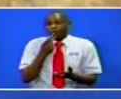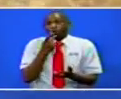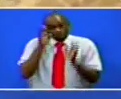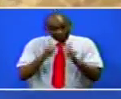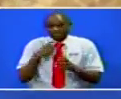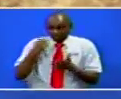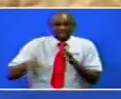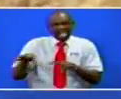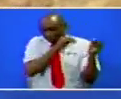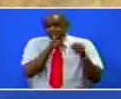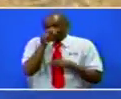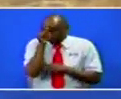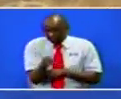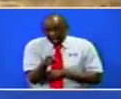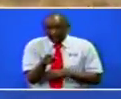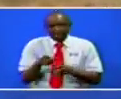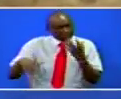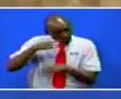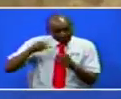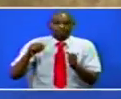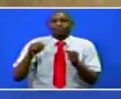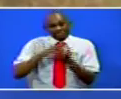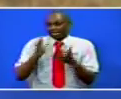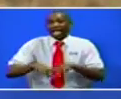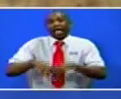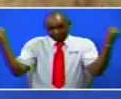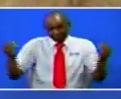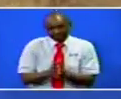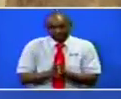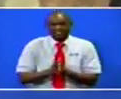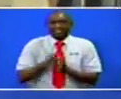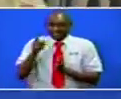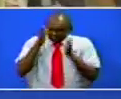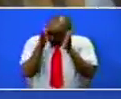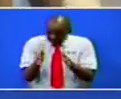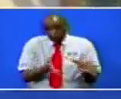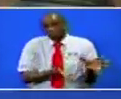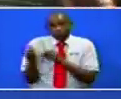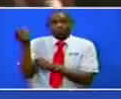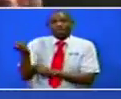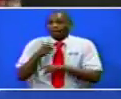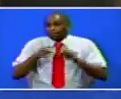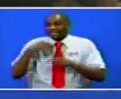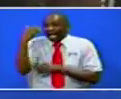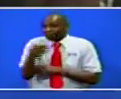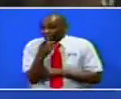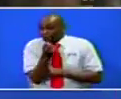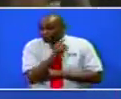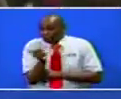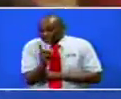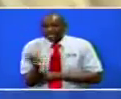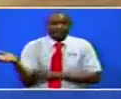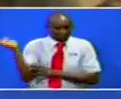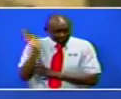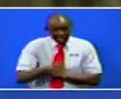meeting which led to the destruction of the meeting the poot warrior was forced to leave but after a few minutes he came back